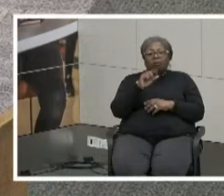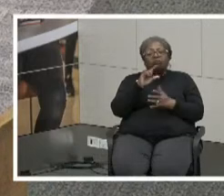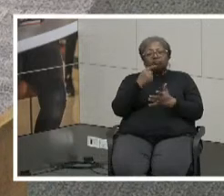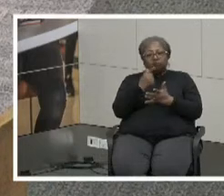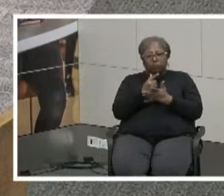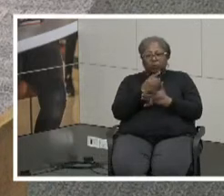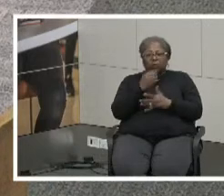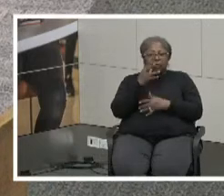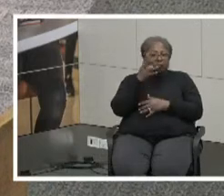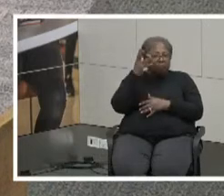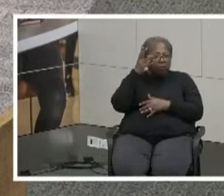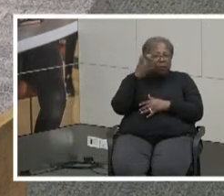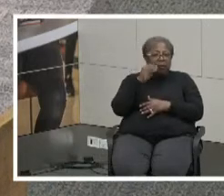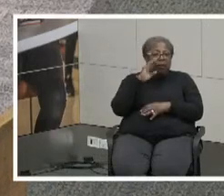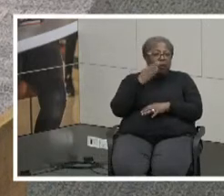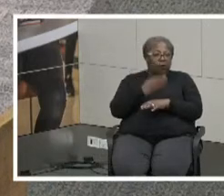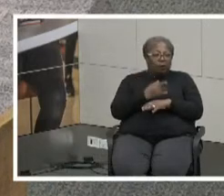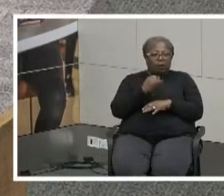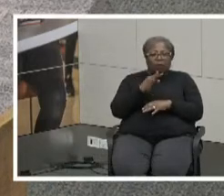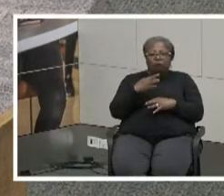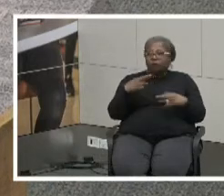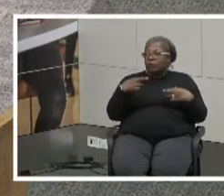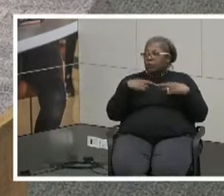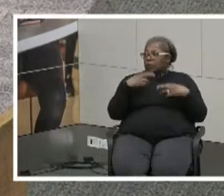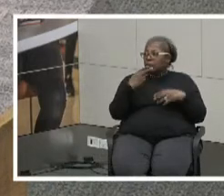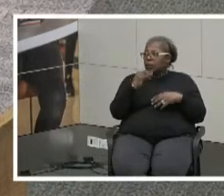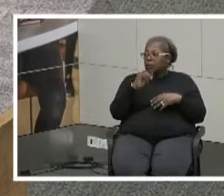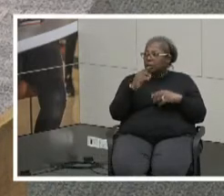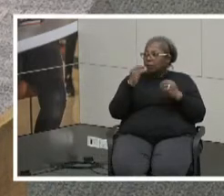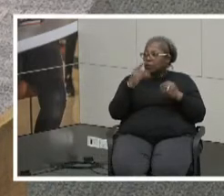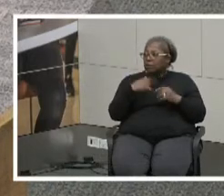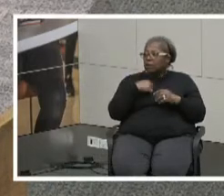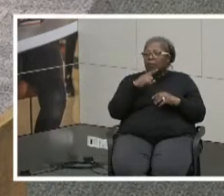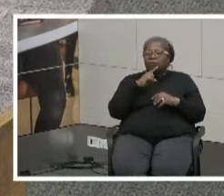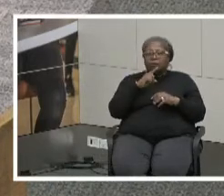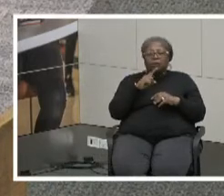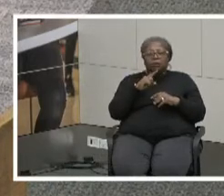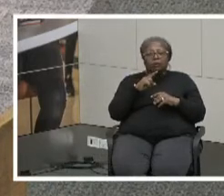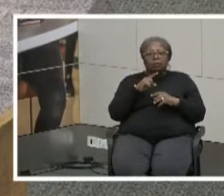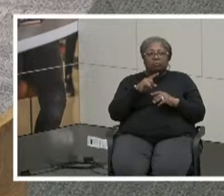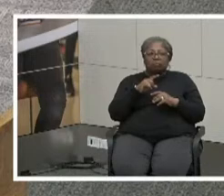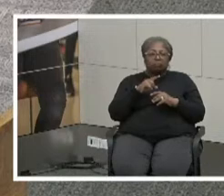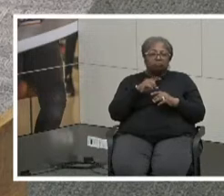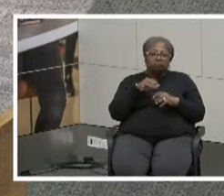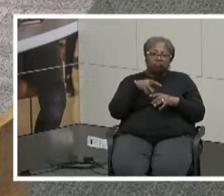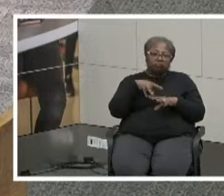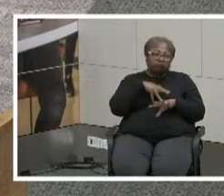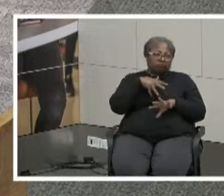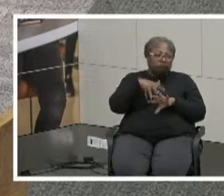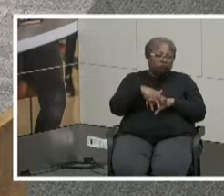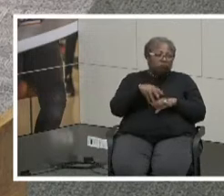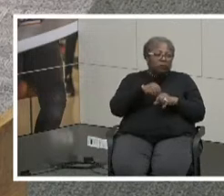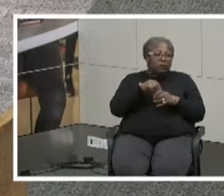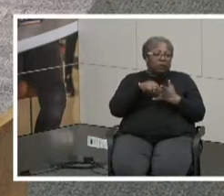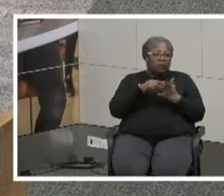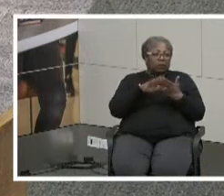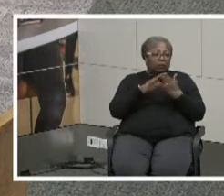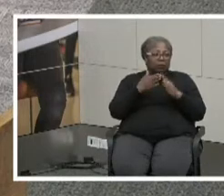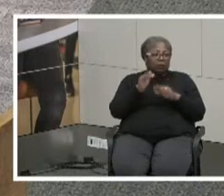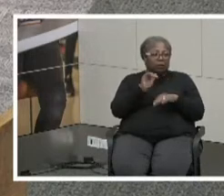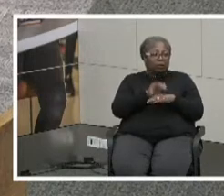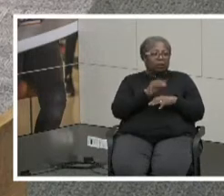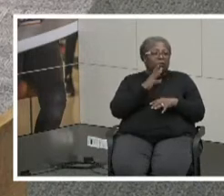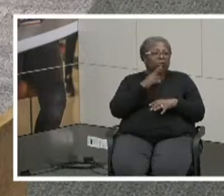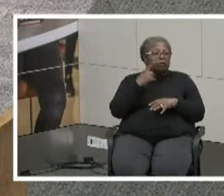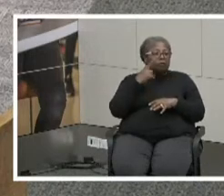HISD parent and the daughter of a retired HIC teacher I'm deeply invested in this community um tonight I'm speaking on